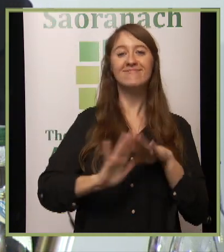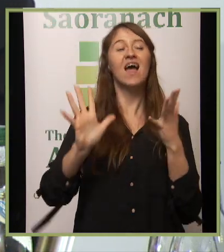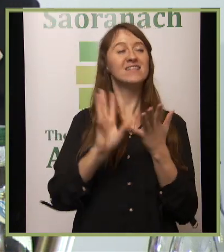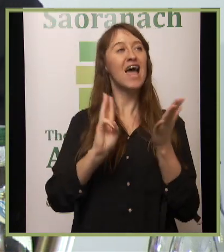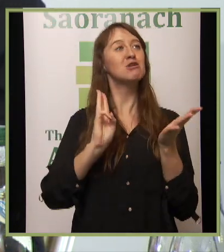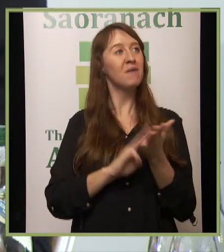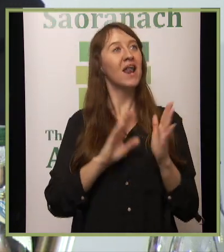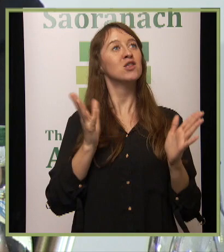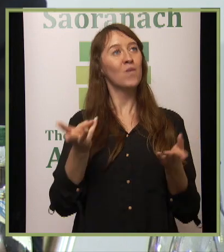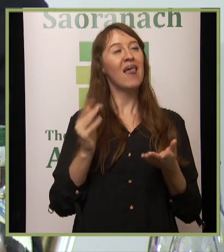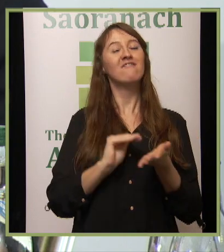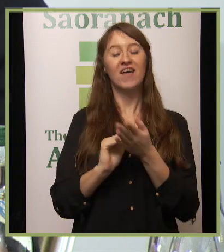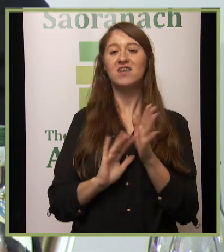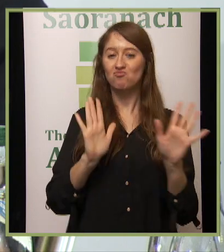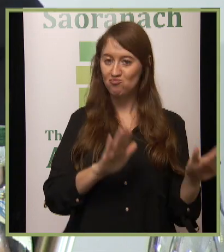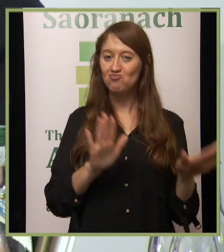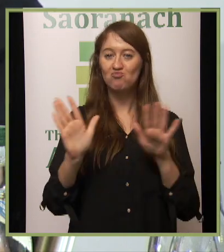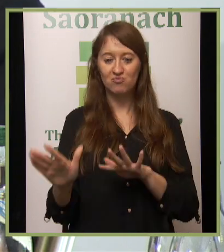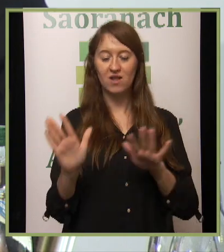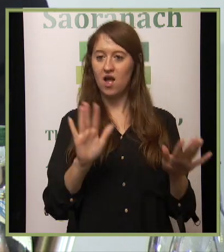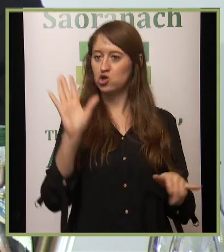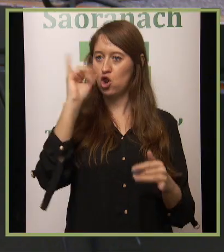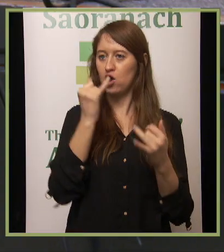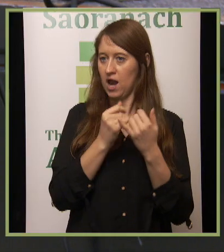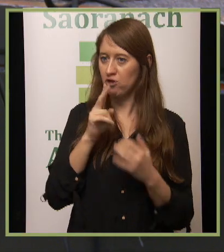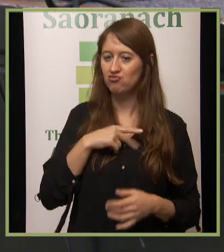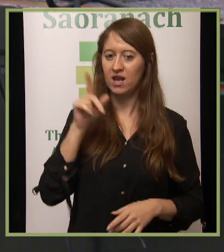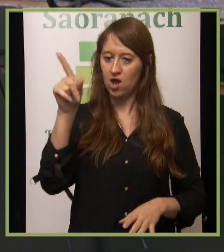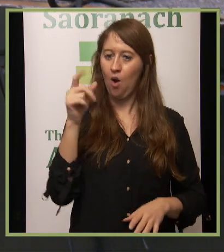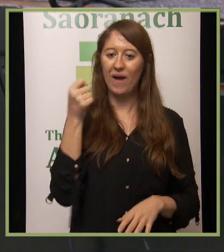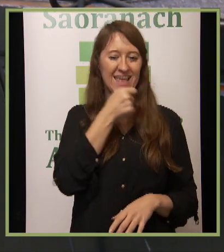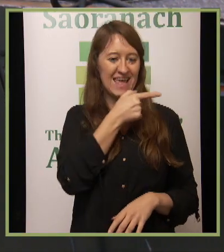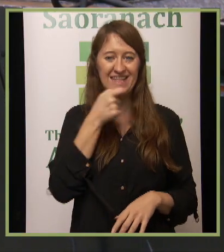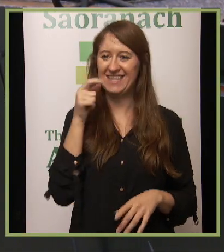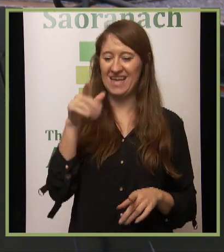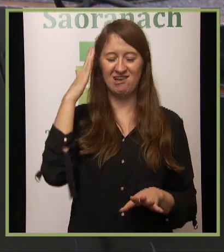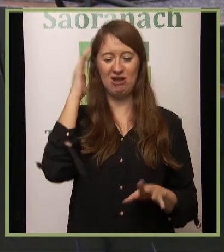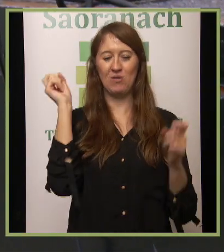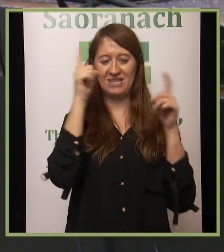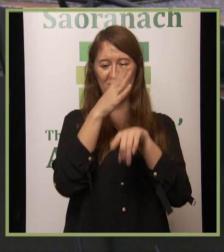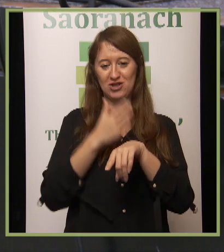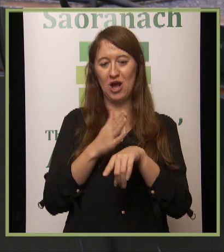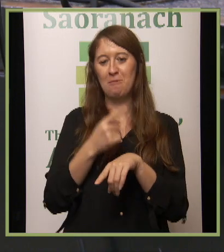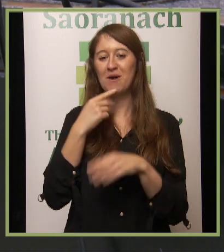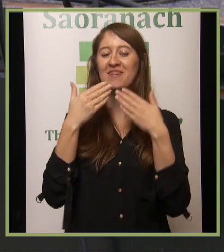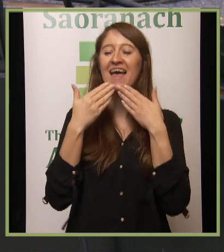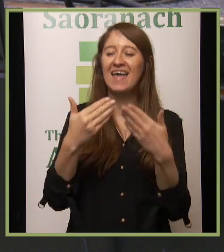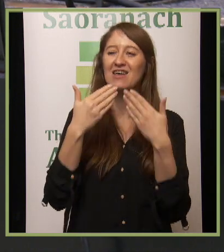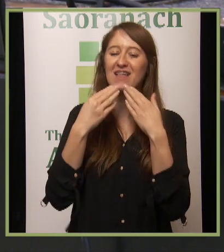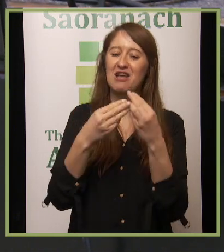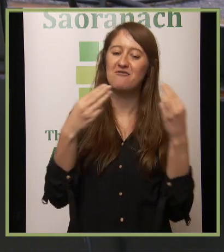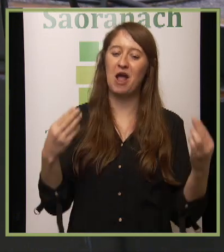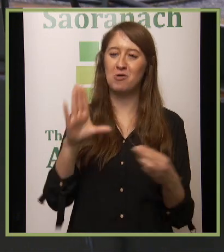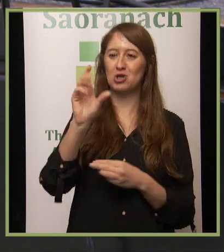again, managing to make it all work so seamlessly and make it look really easy, which is always a difficult job. So thank you very, very much, Lorraine, for that.